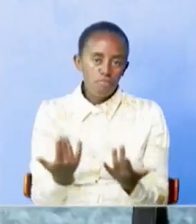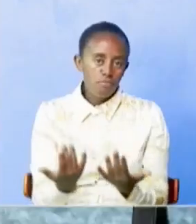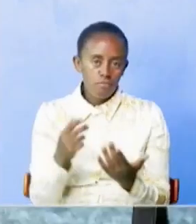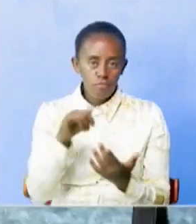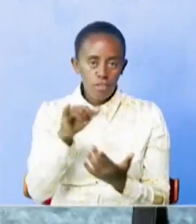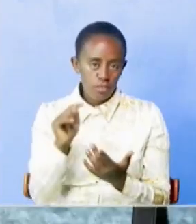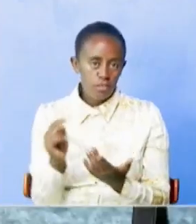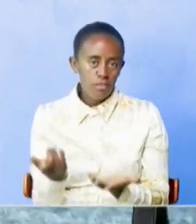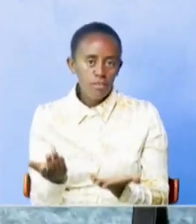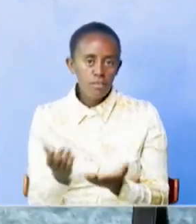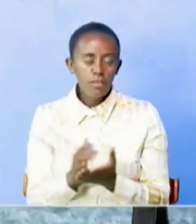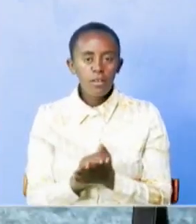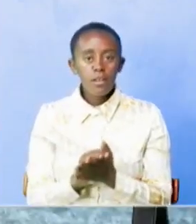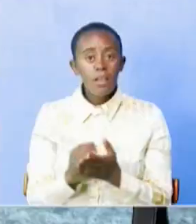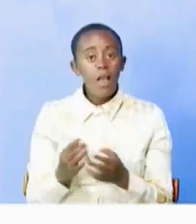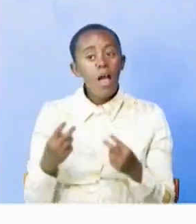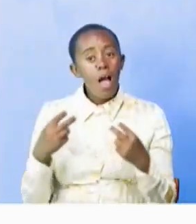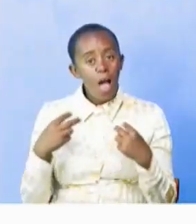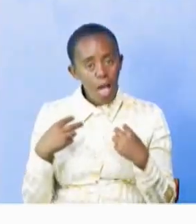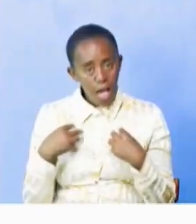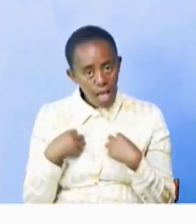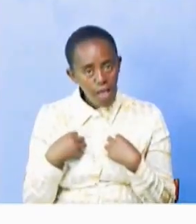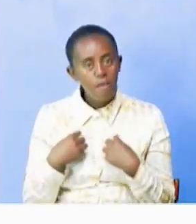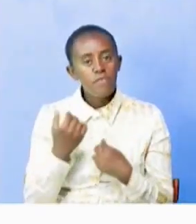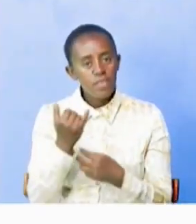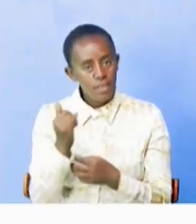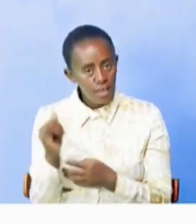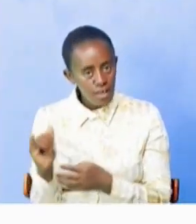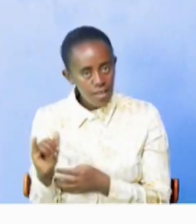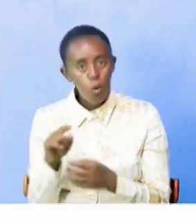Comma, have they?